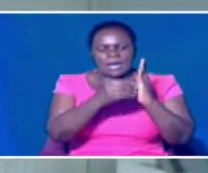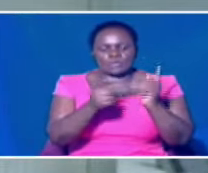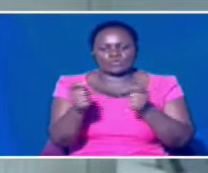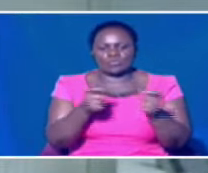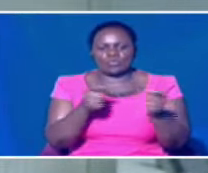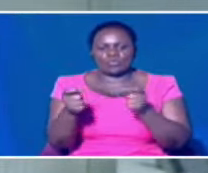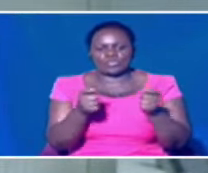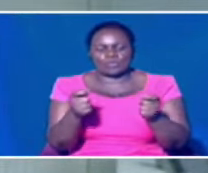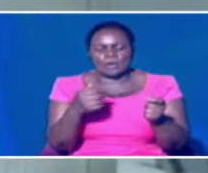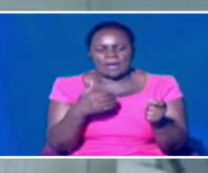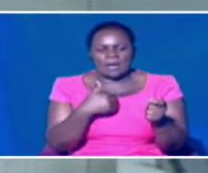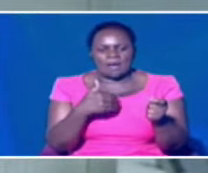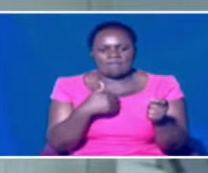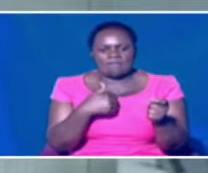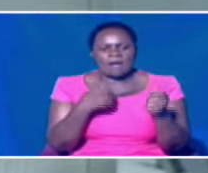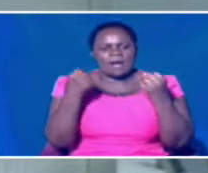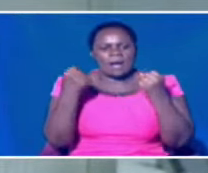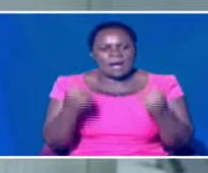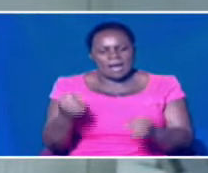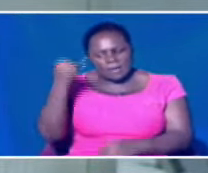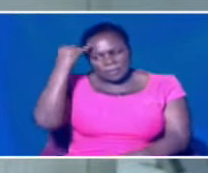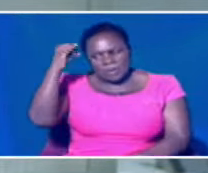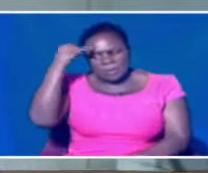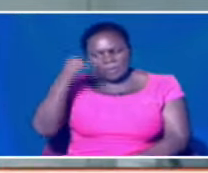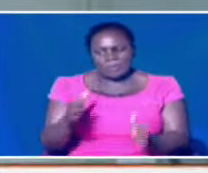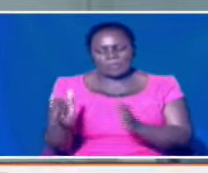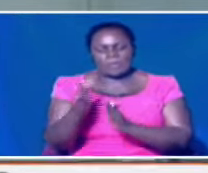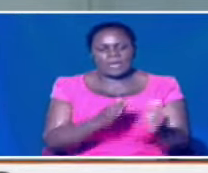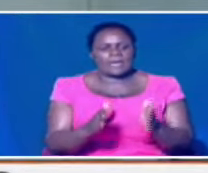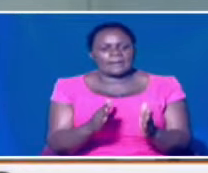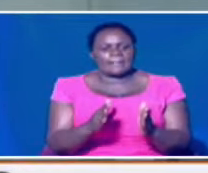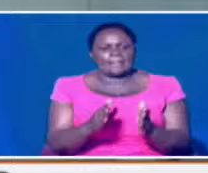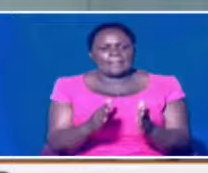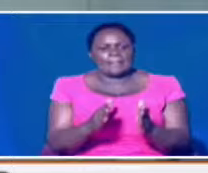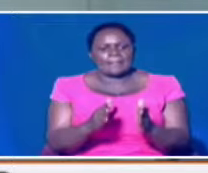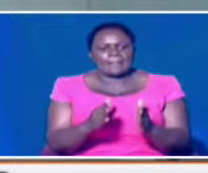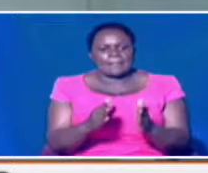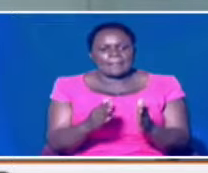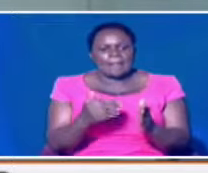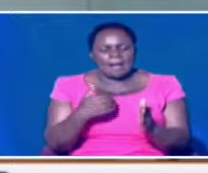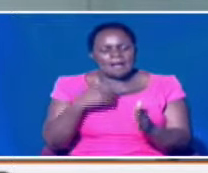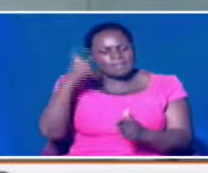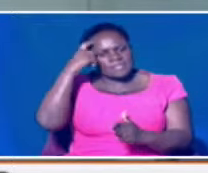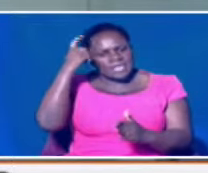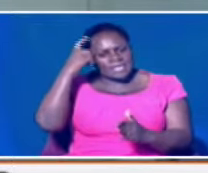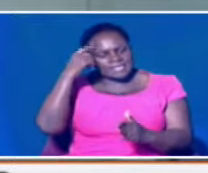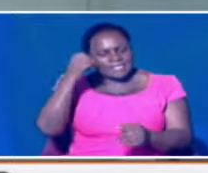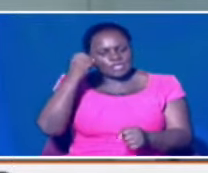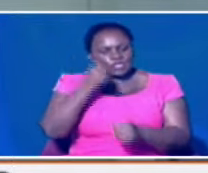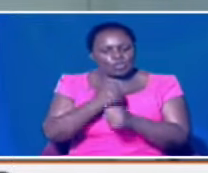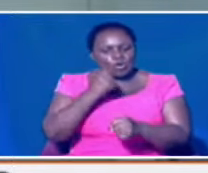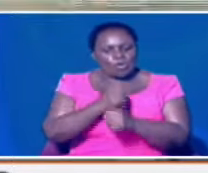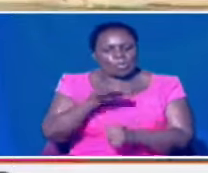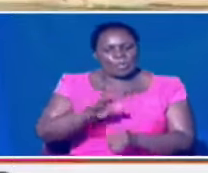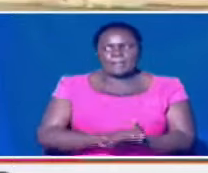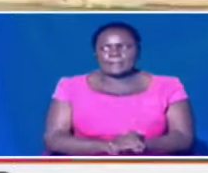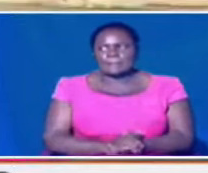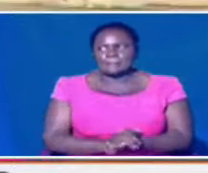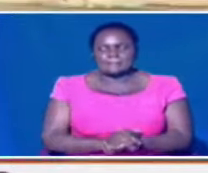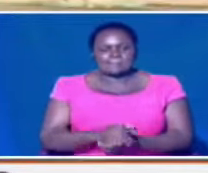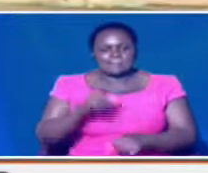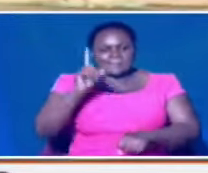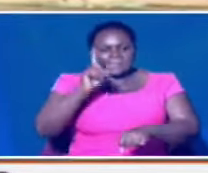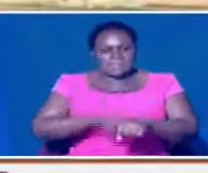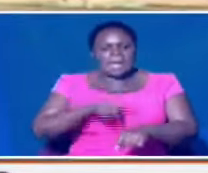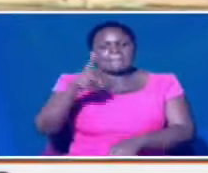streamline and put in place tough and innovative measures that will ring-fence the vet profession. It's the correct